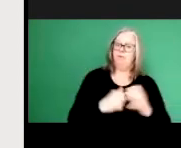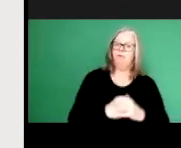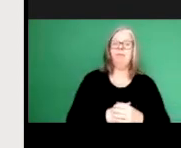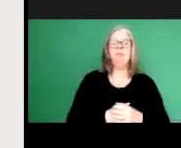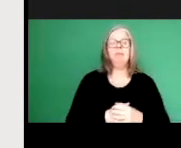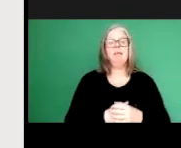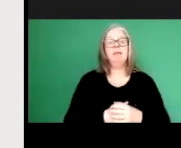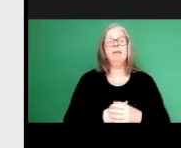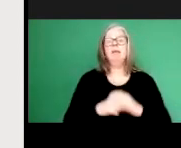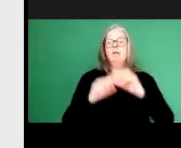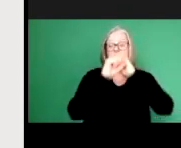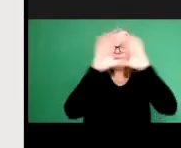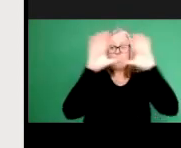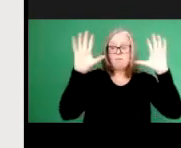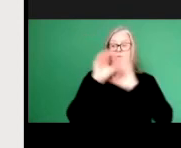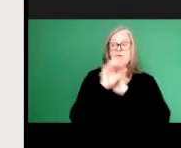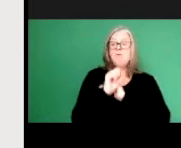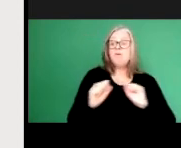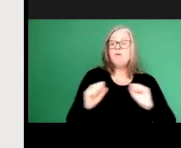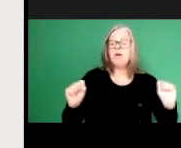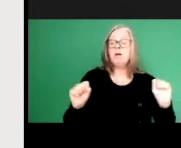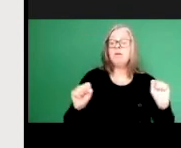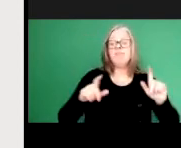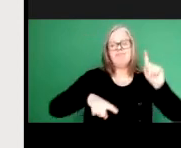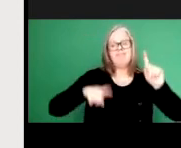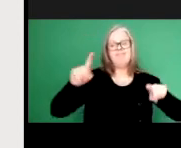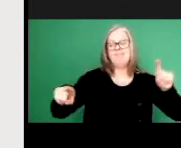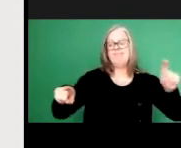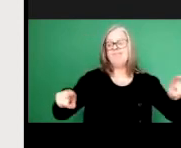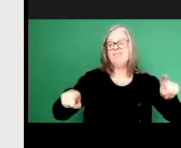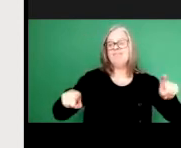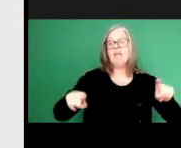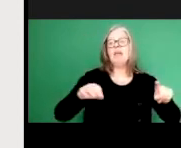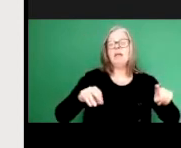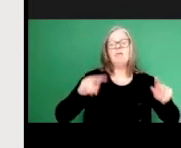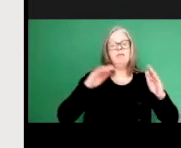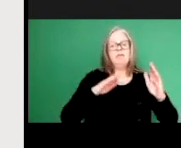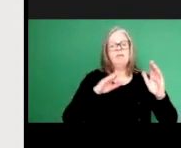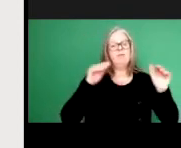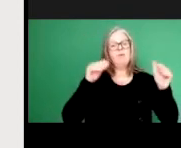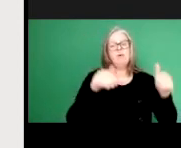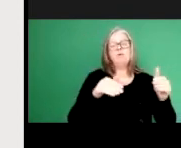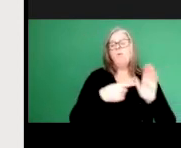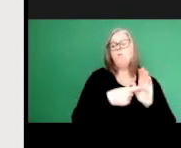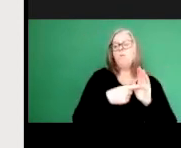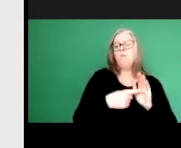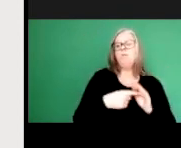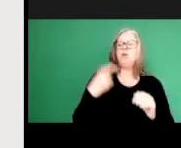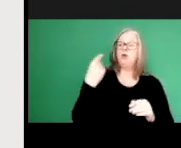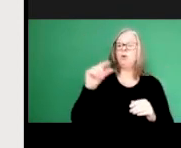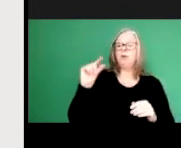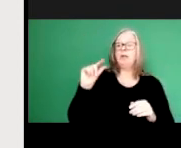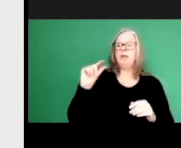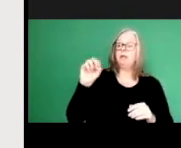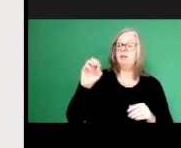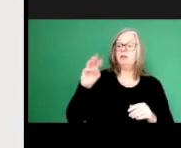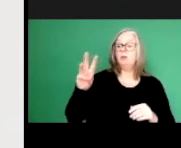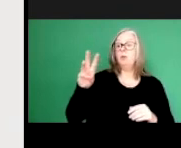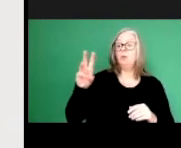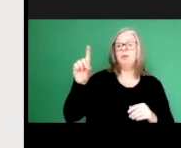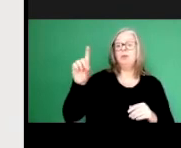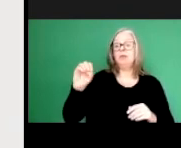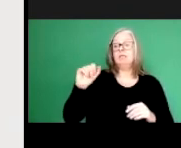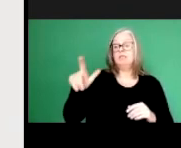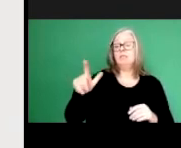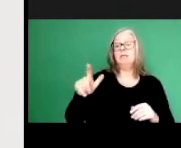you know, visions of freedom manifest really differently when you look at things like the Green New Deal, et cetera. Um, it could look really different in terms of